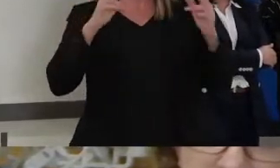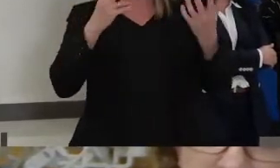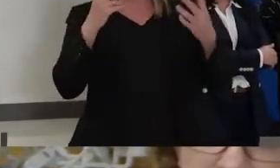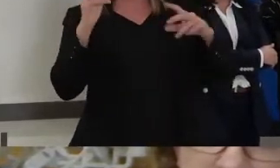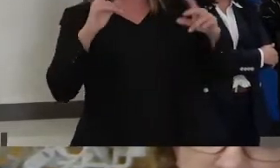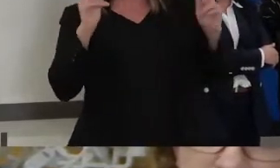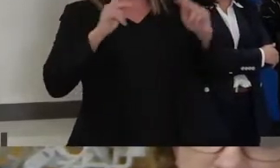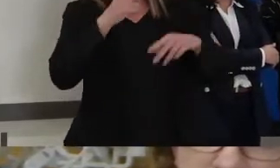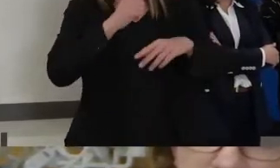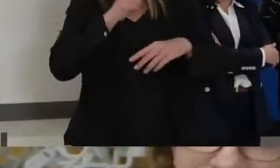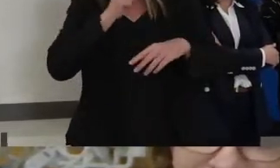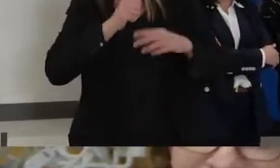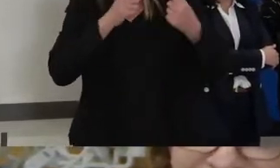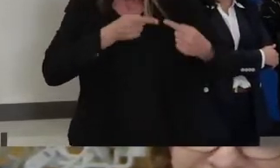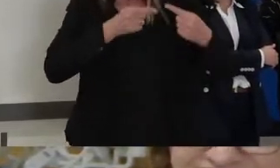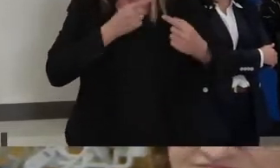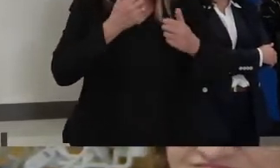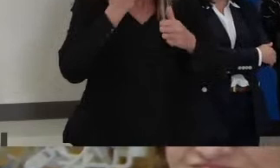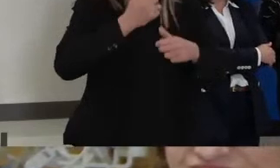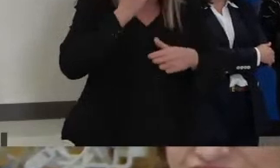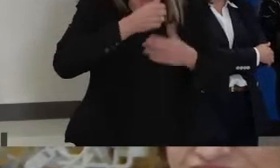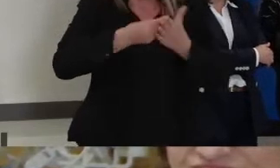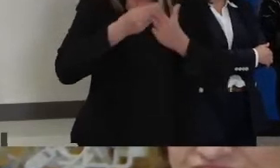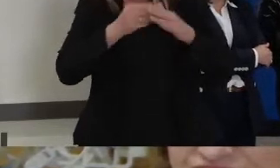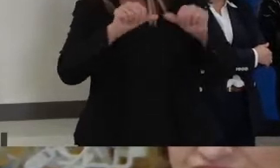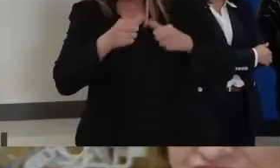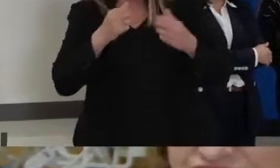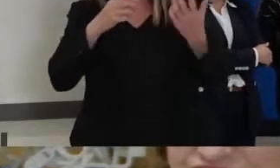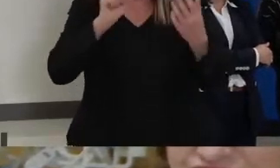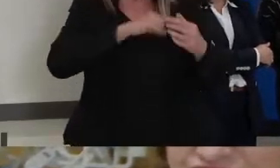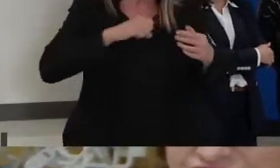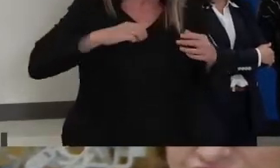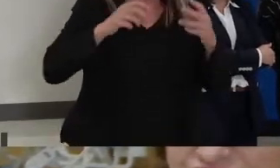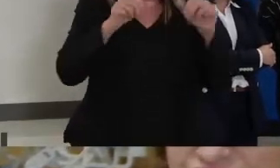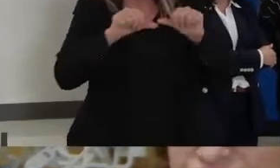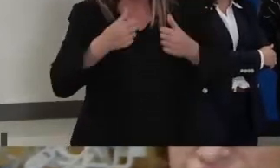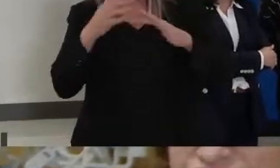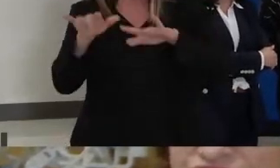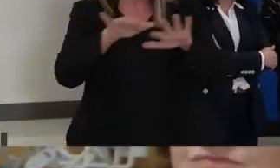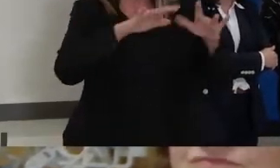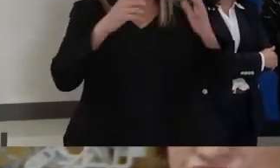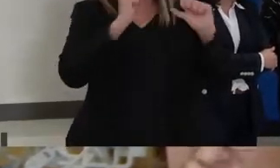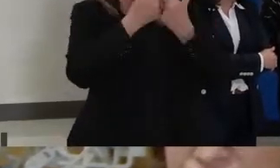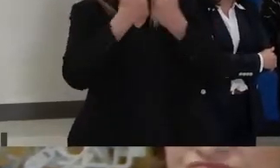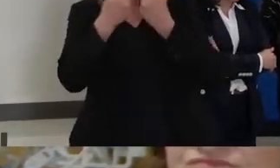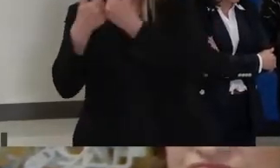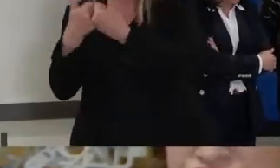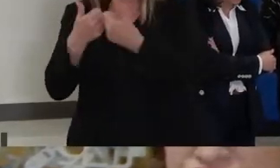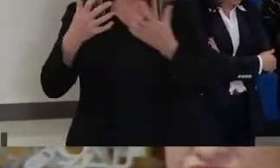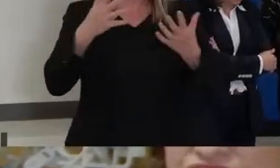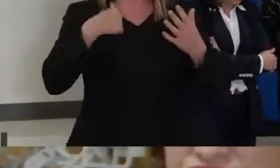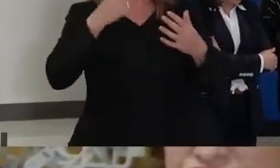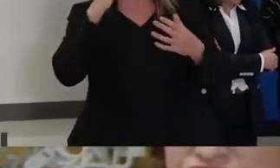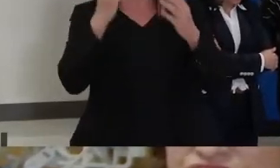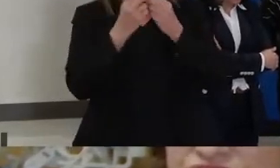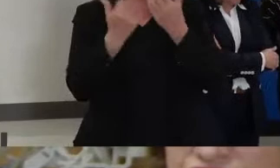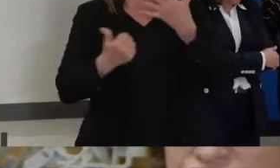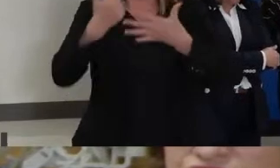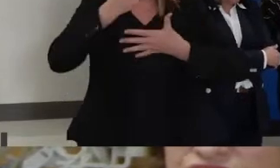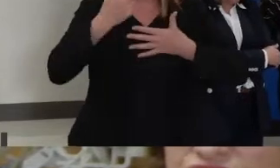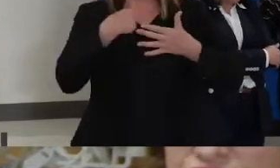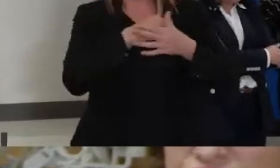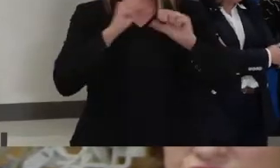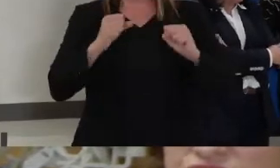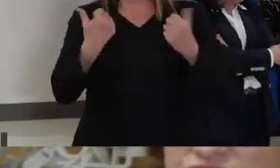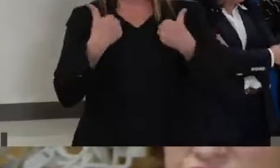day with siting facilities, funding facilities, staffing facilities, and I see all the challenges and hurdles, I think the more prioritization we can have in